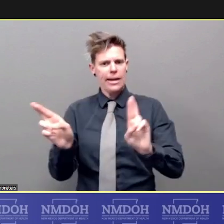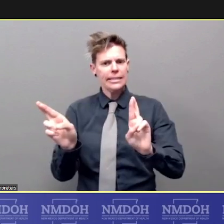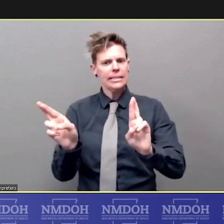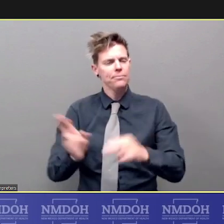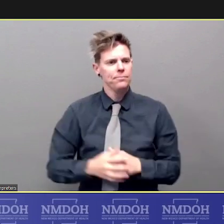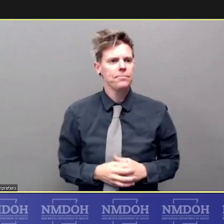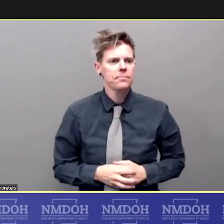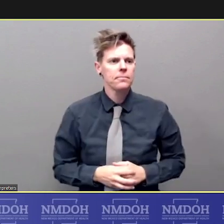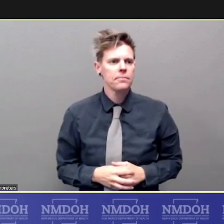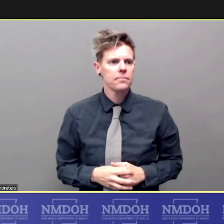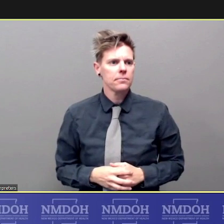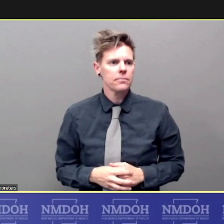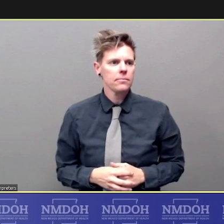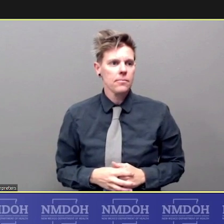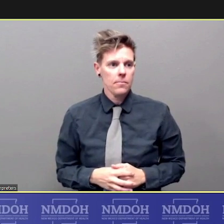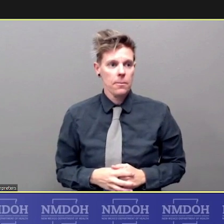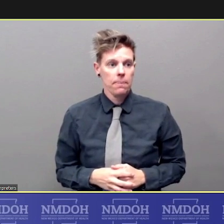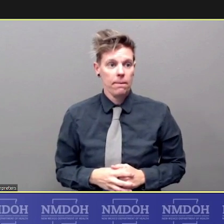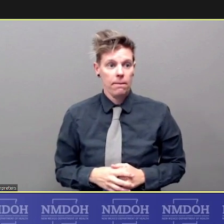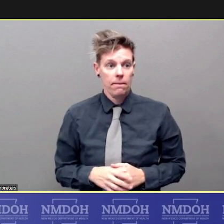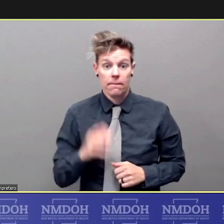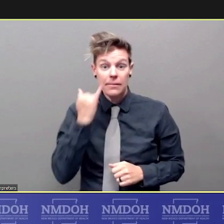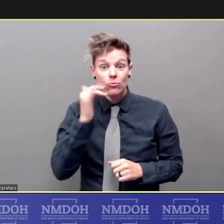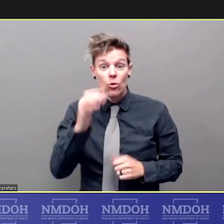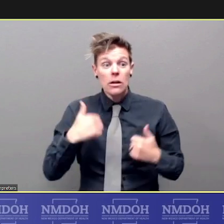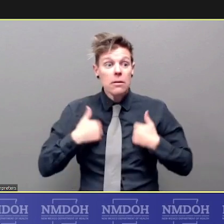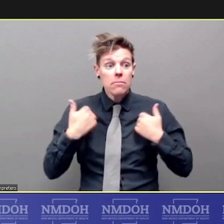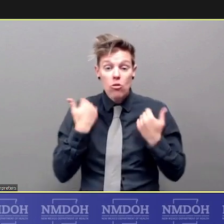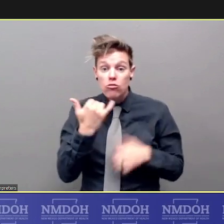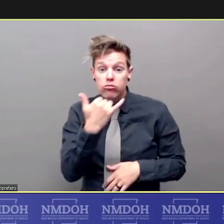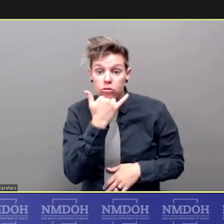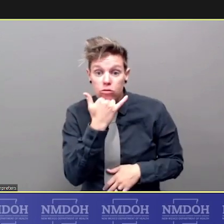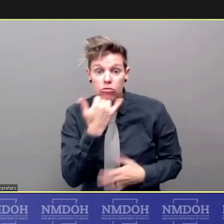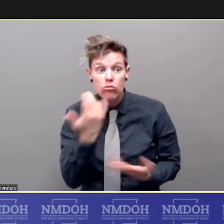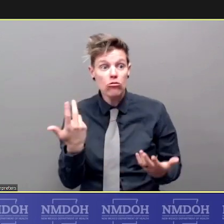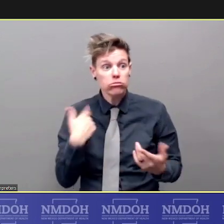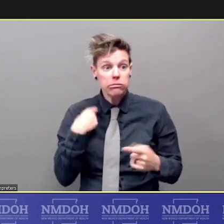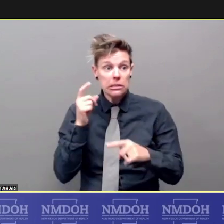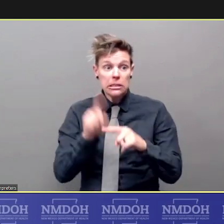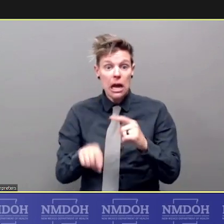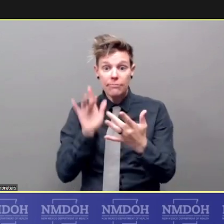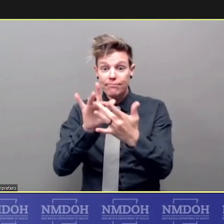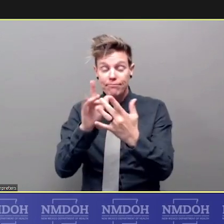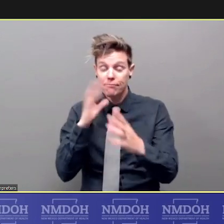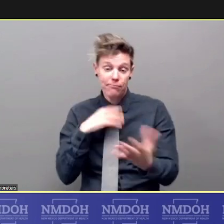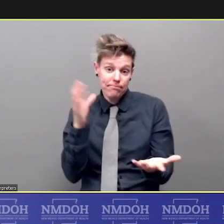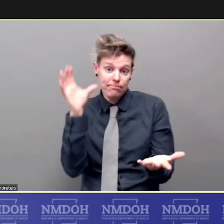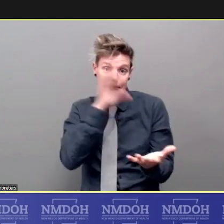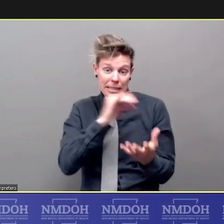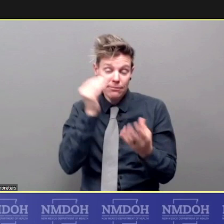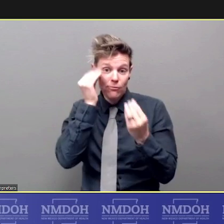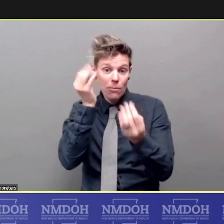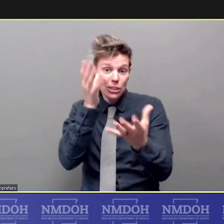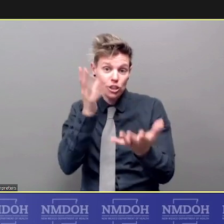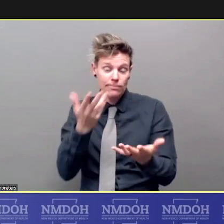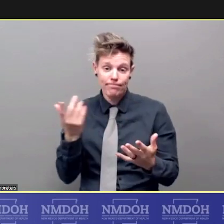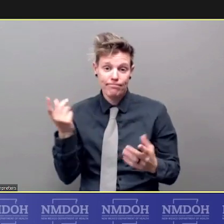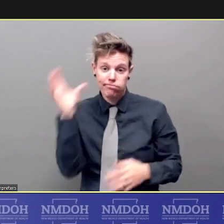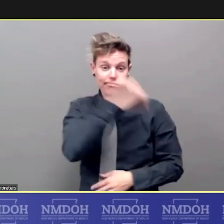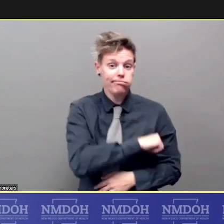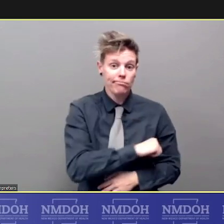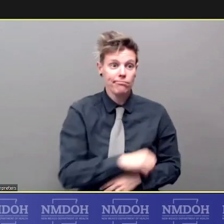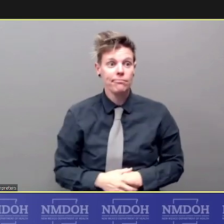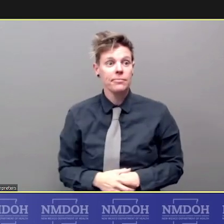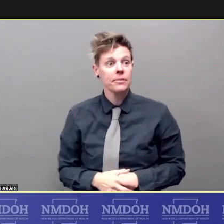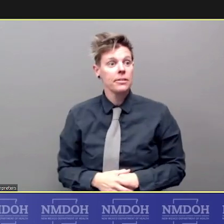to renew, and you have to renew in order to continue your benefits. So more on that later, maybe even our own press conference just on that topic